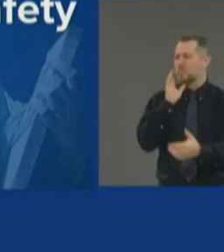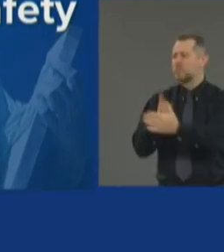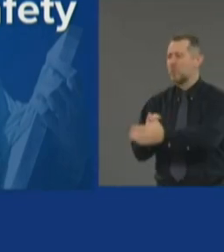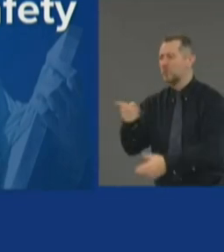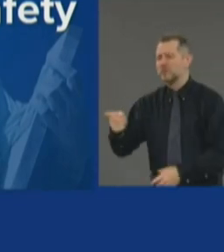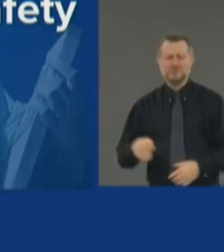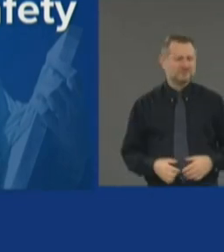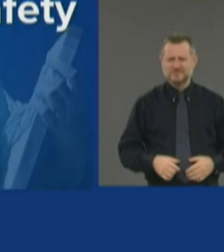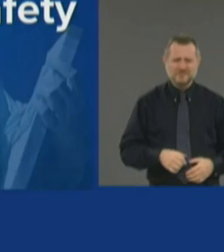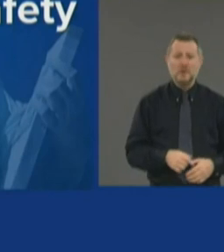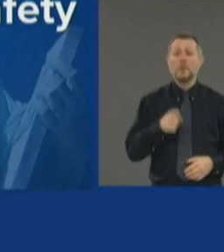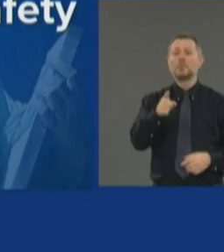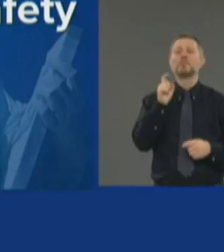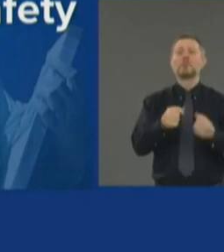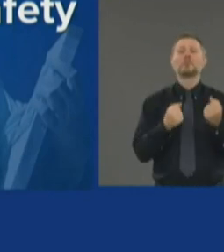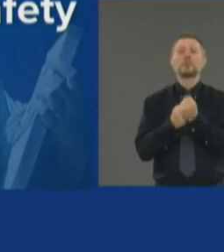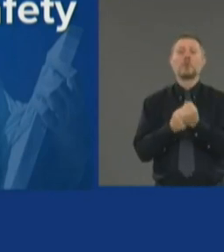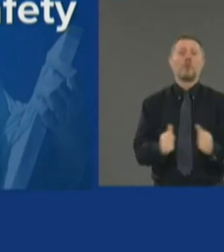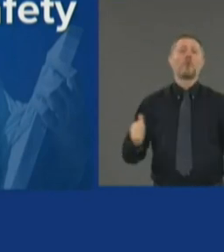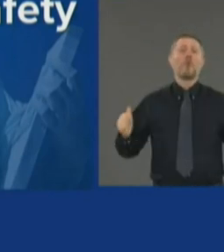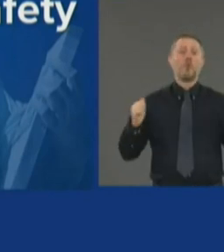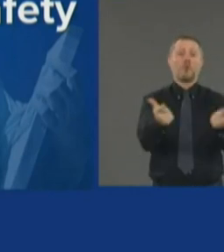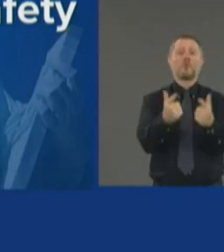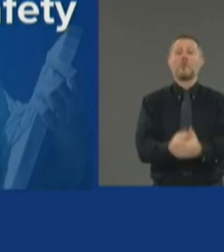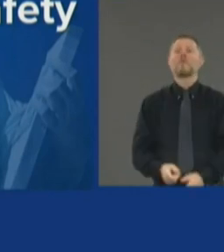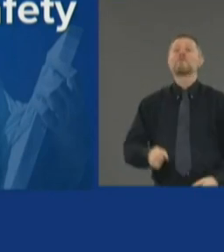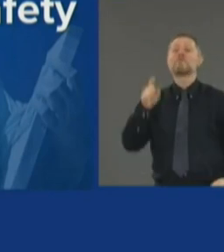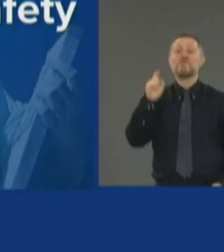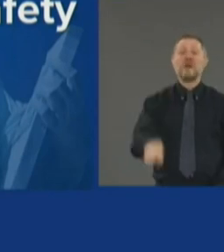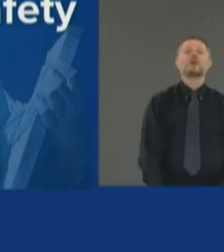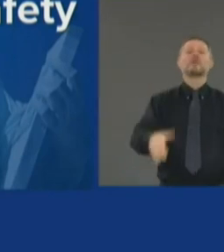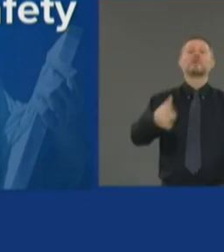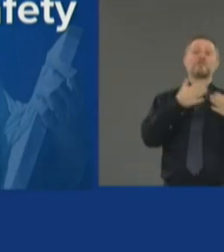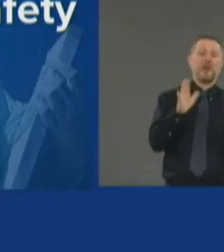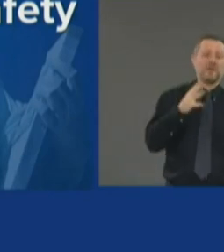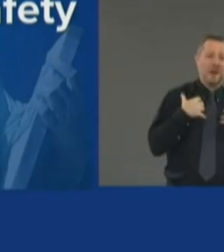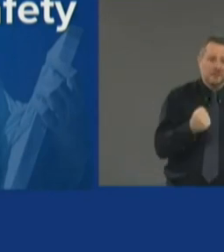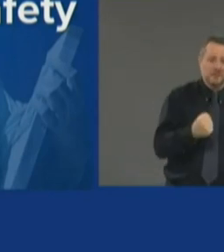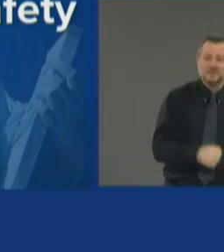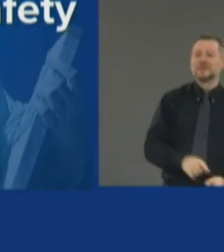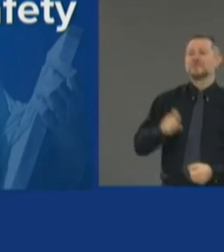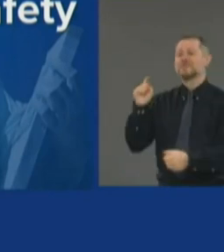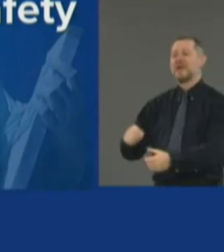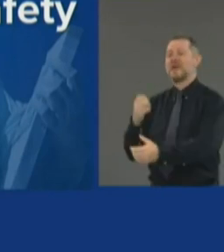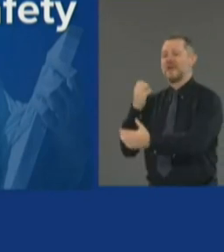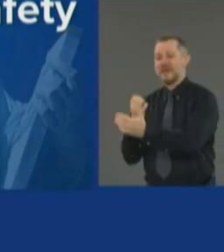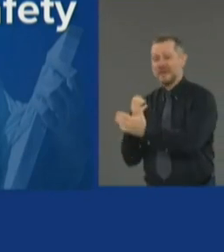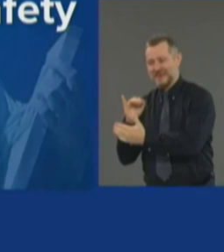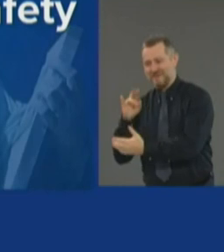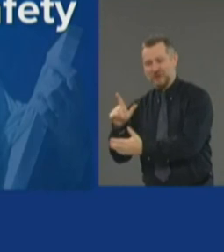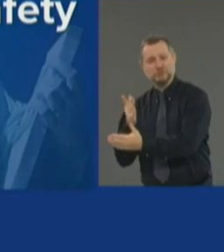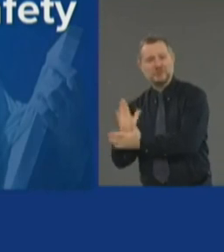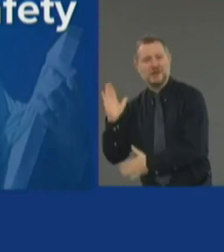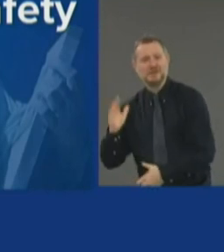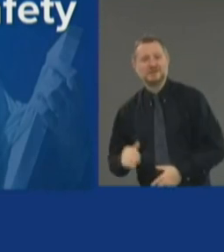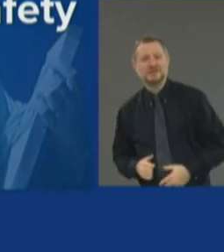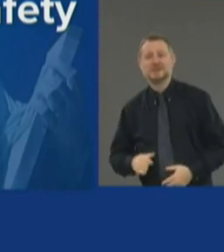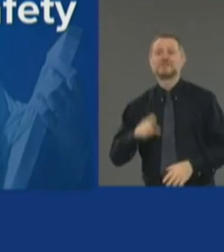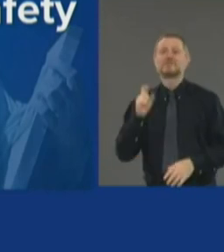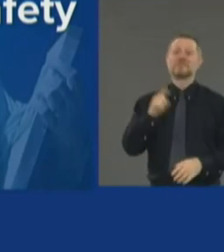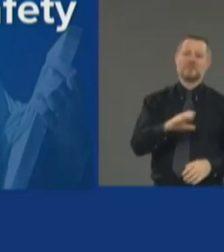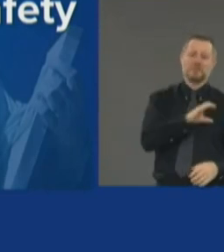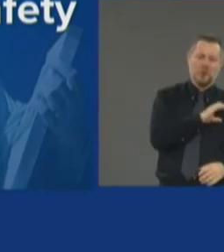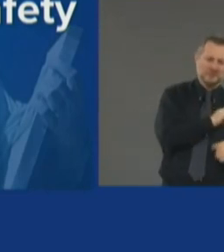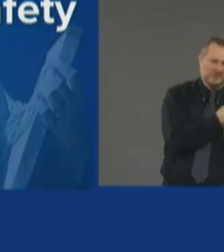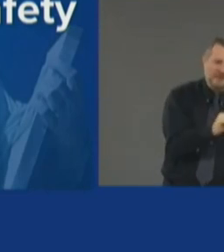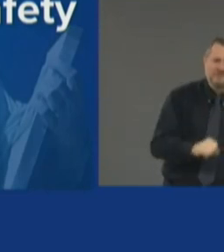both. Yes, you need public safety. And yes, you need civil rights. Yes, you need police to be safe. And yes, you need the